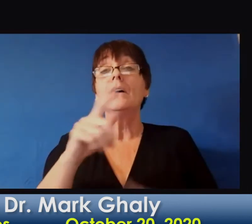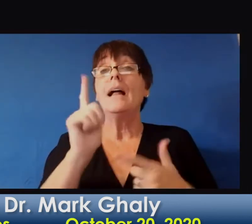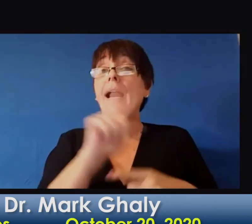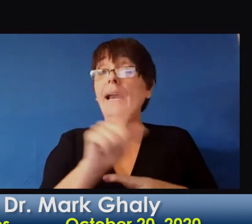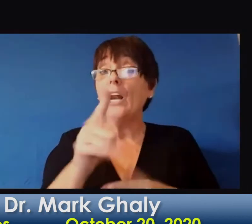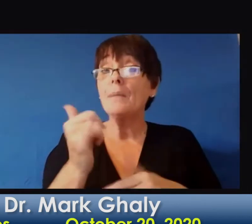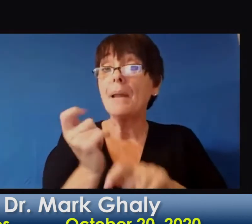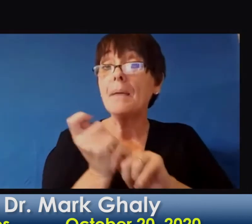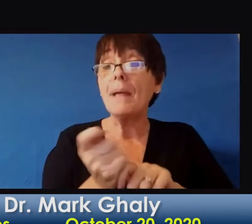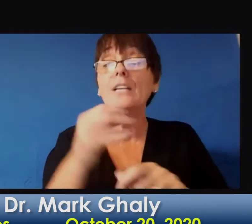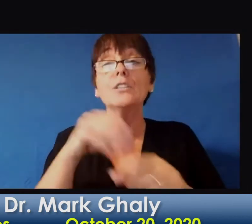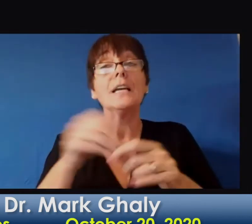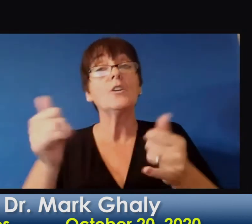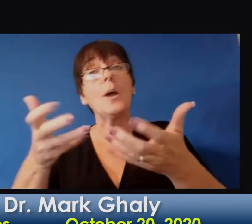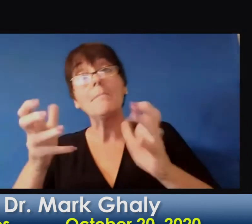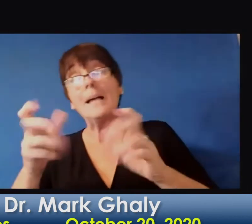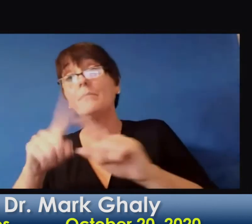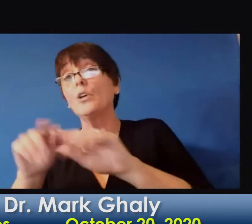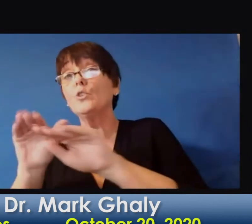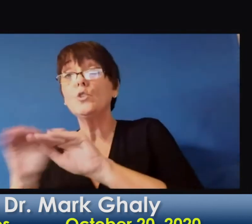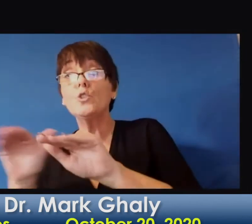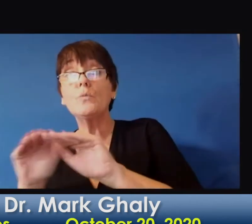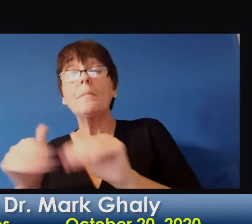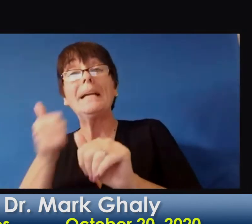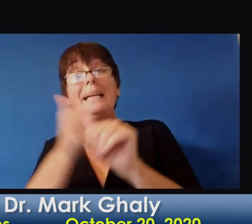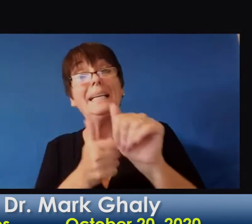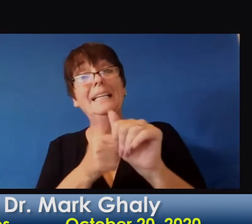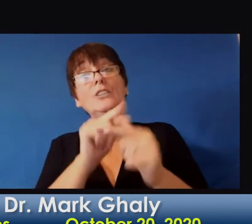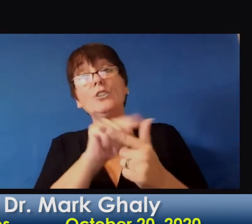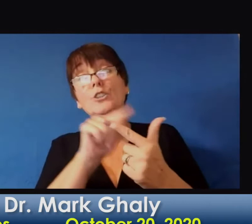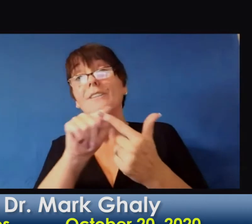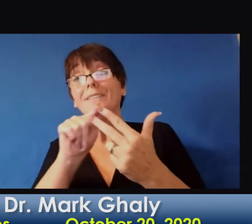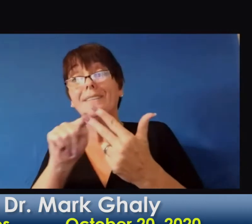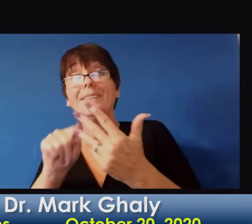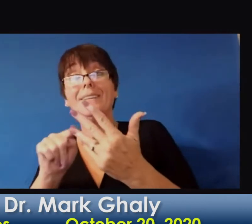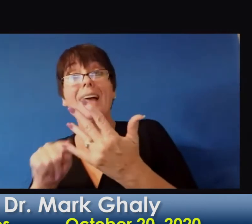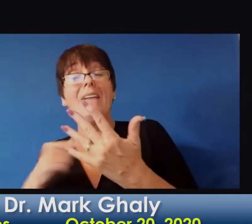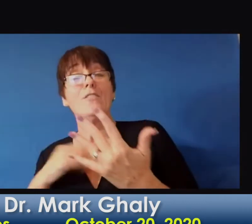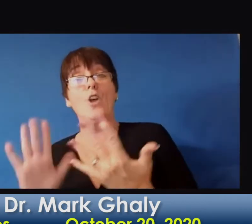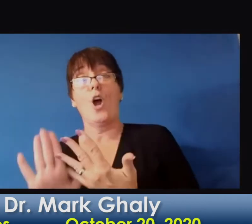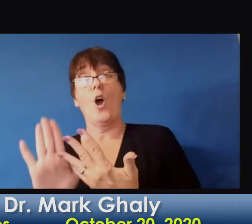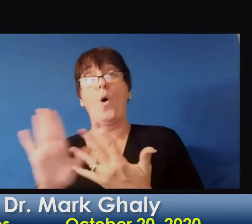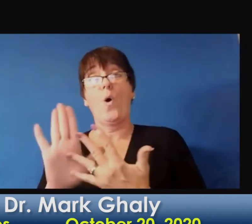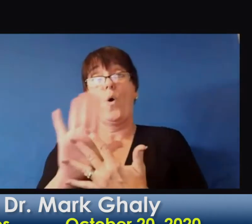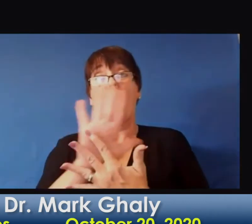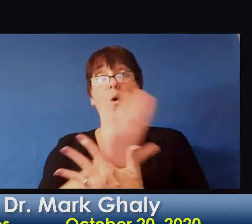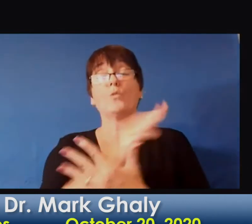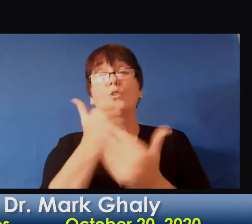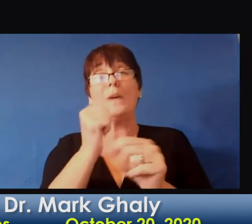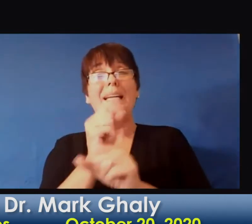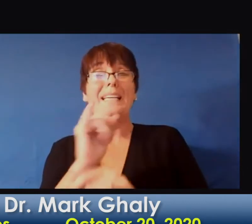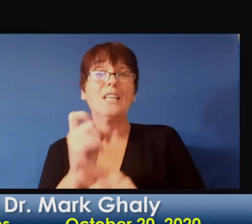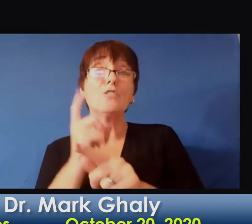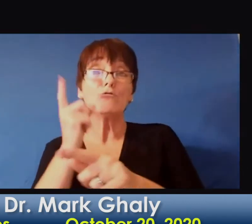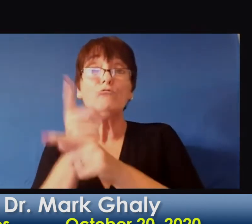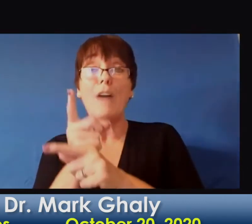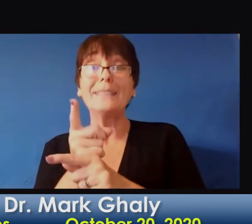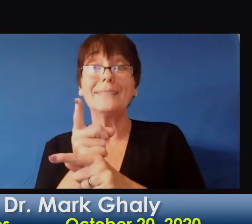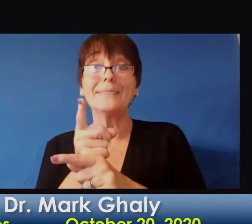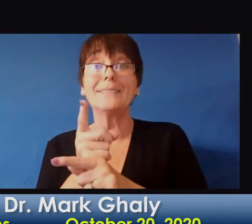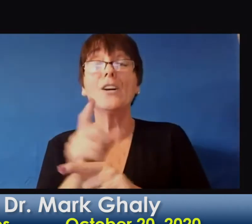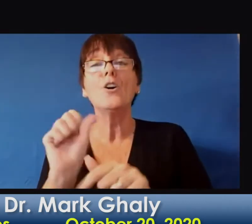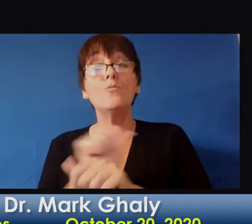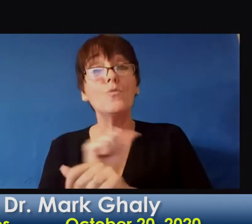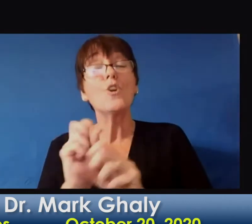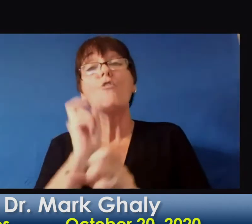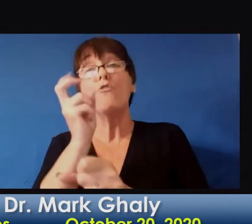indoor basketball to swimming. So each of them has their own independent story, and we're working hard to get it right and working